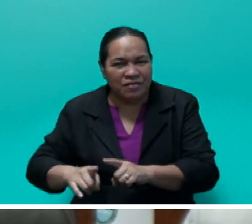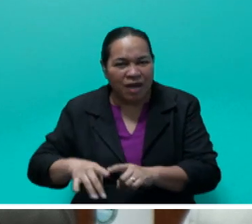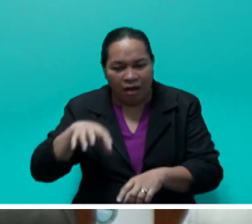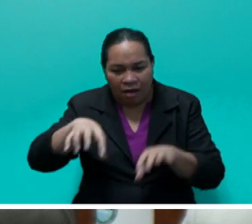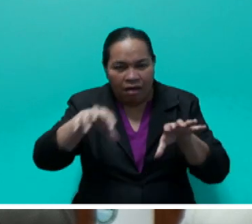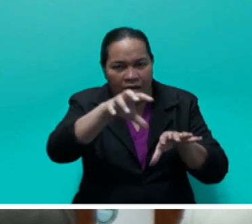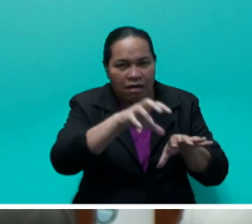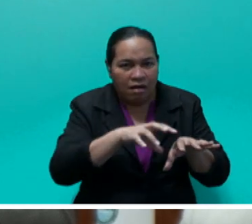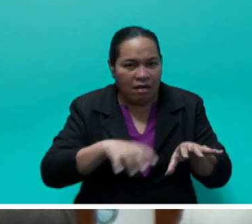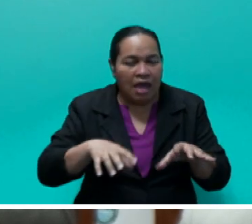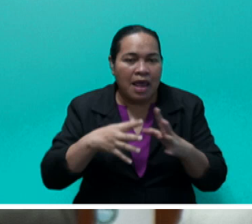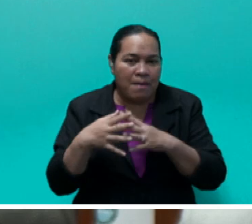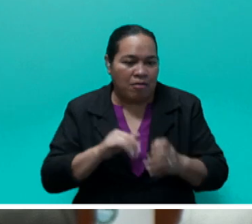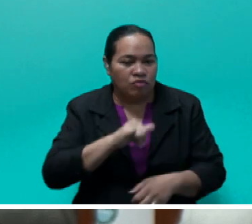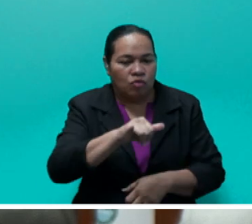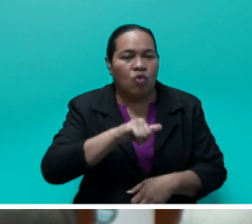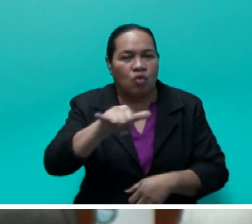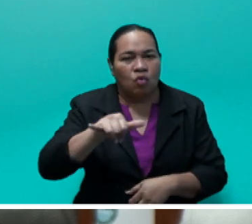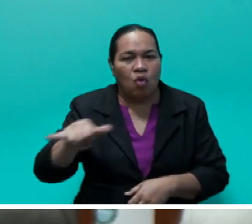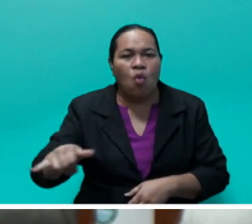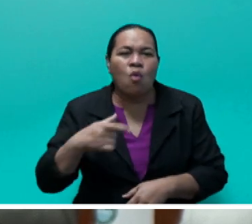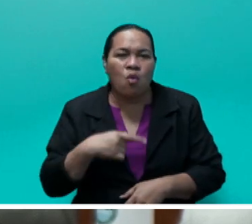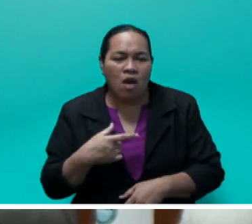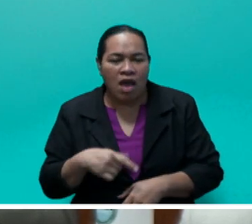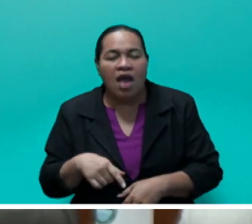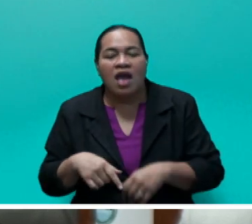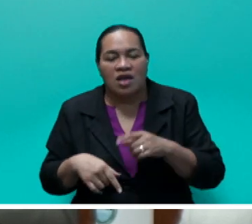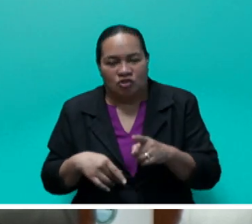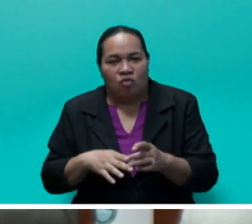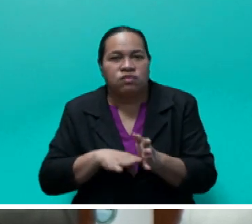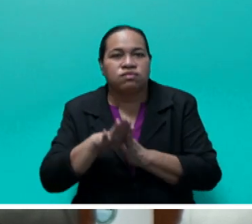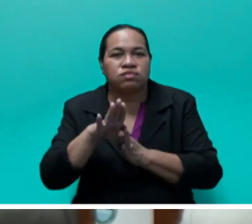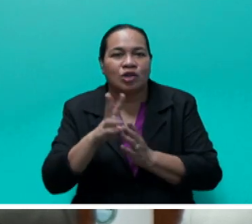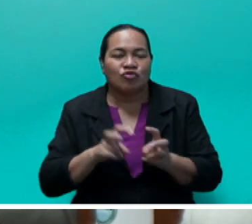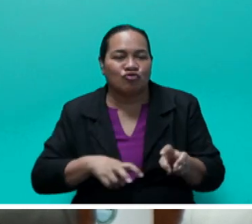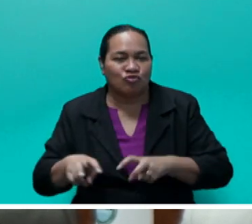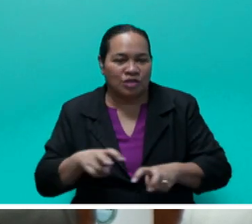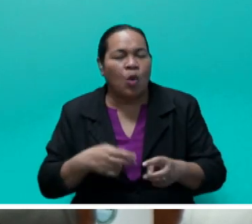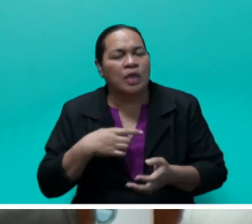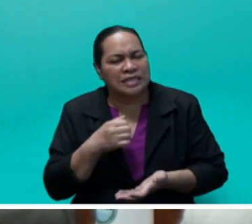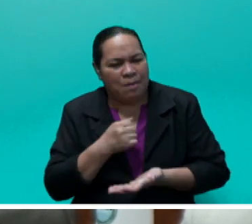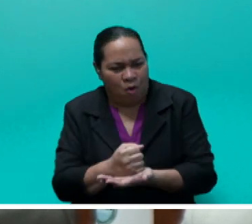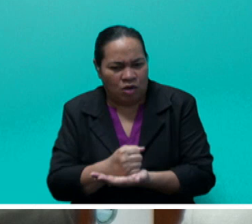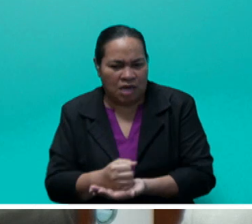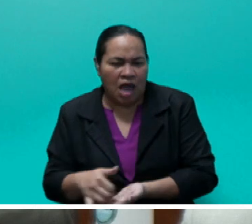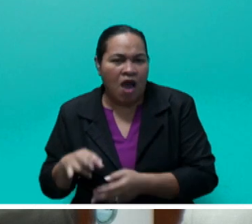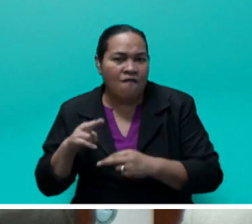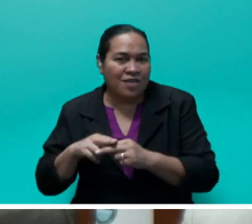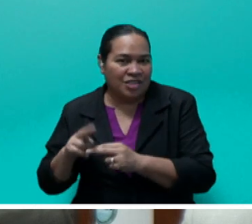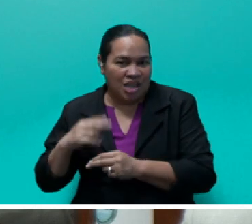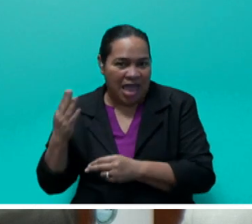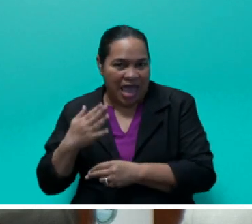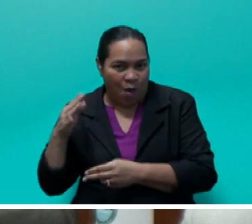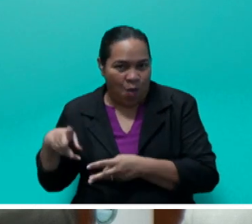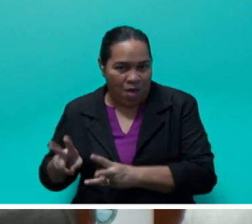tourism. We support our national airline and are committed to elevating economic growth through enhanced air